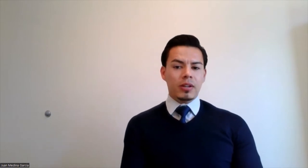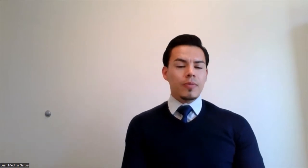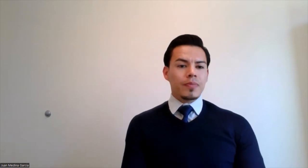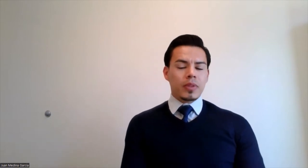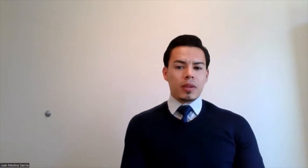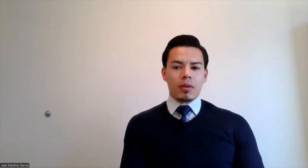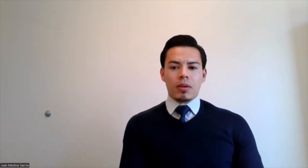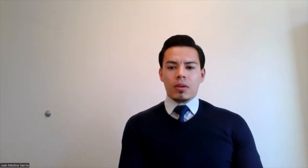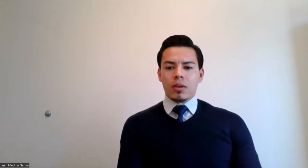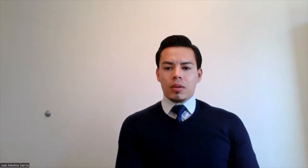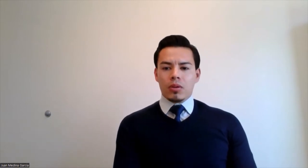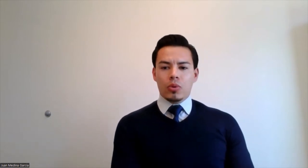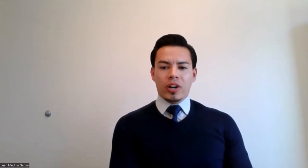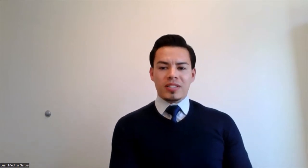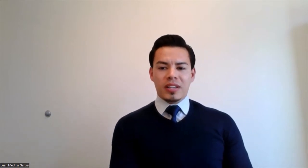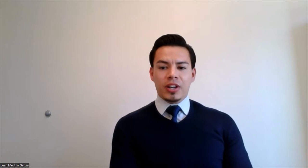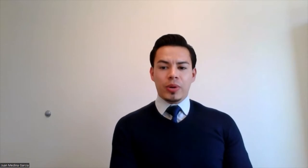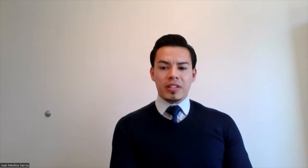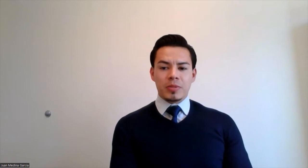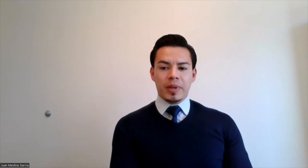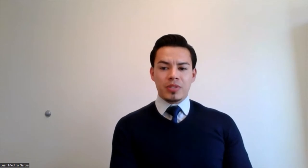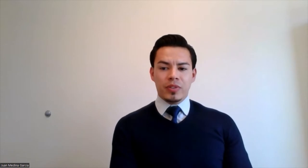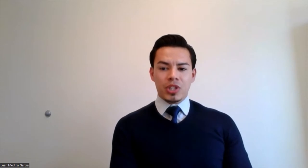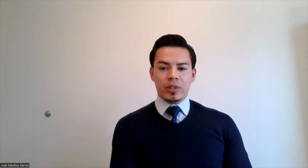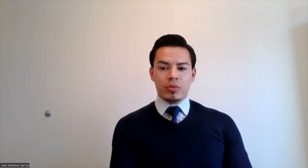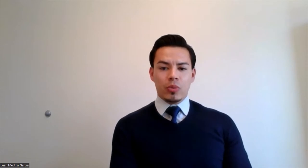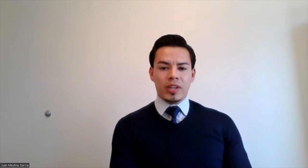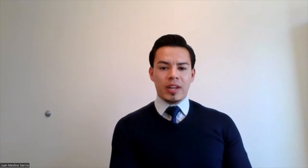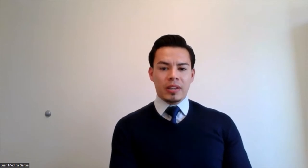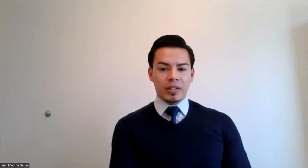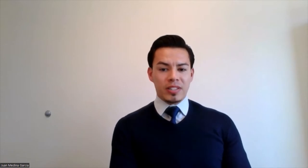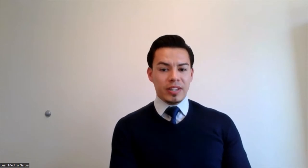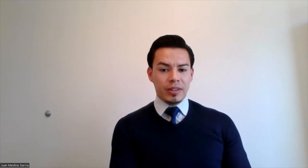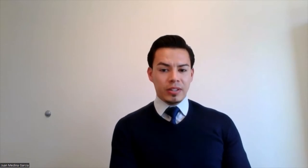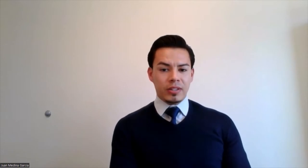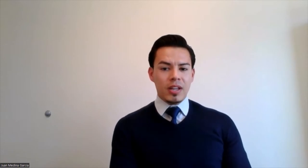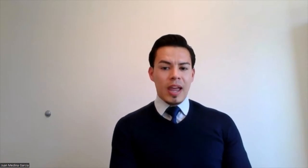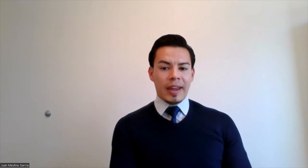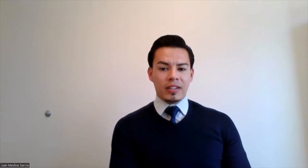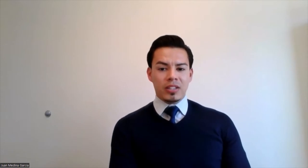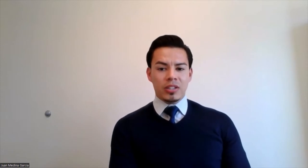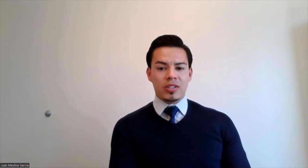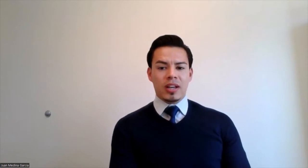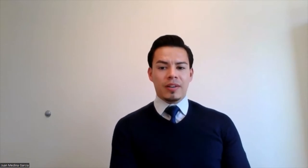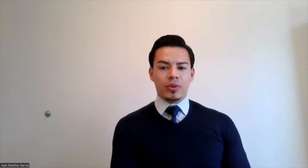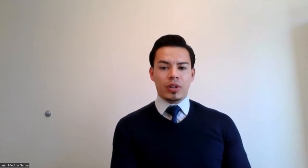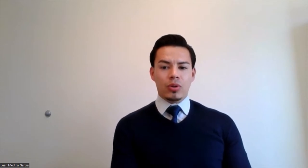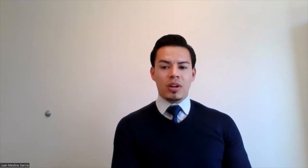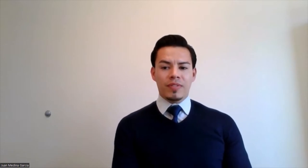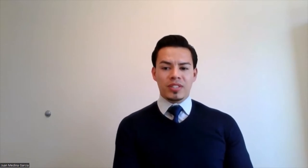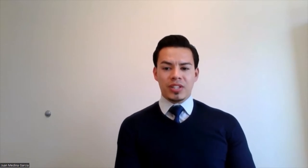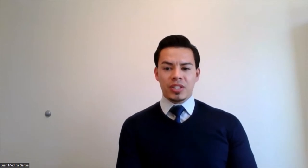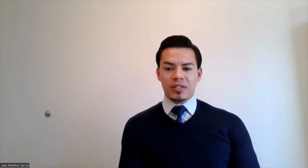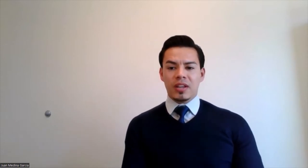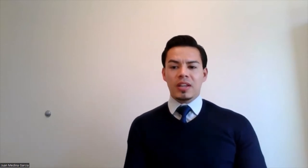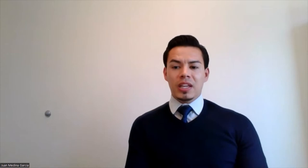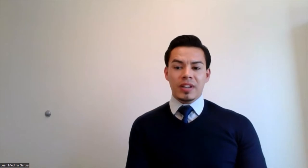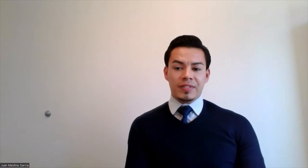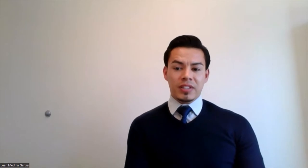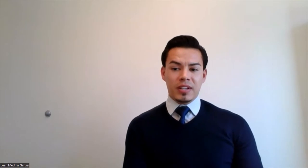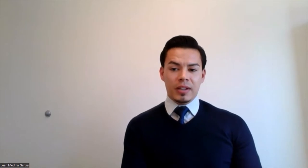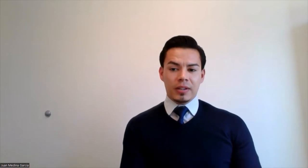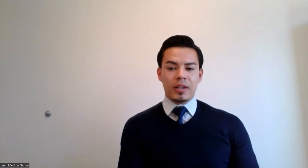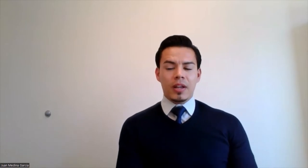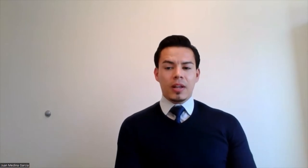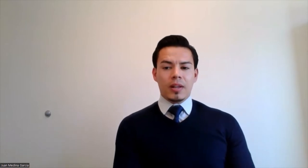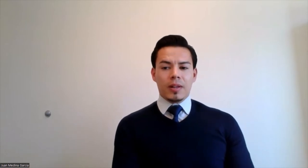Center. We're excited to create a space virtually where we can learn together and continue to have critical conversations even